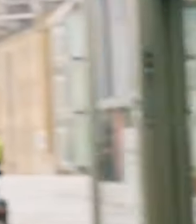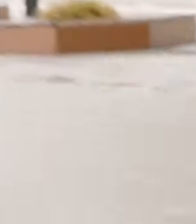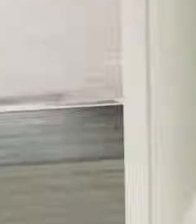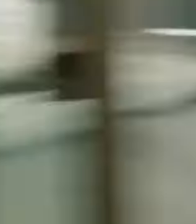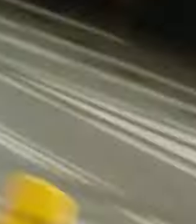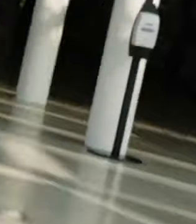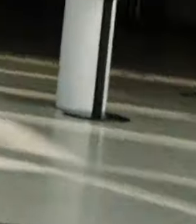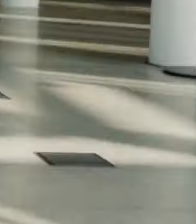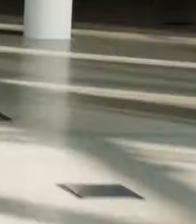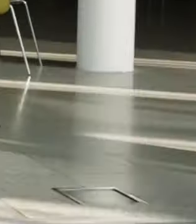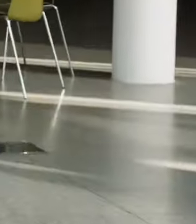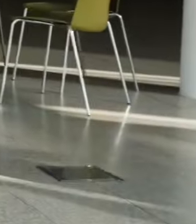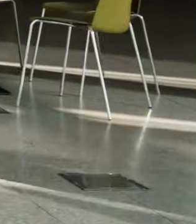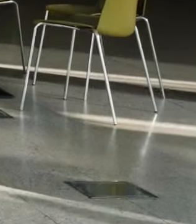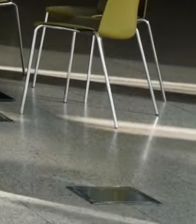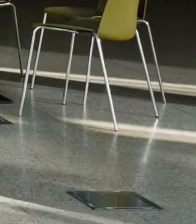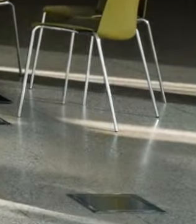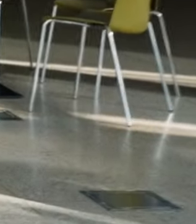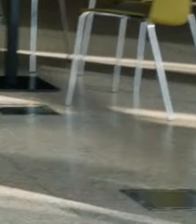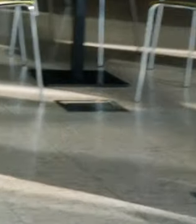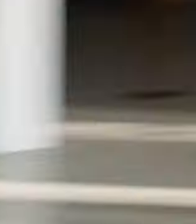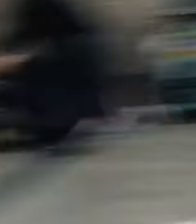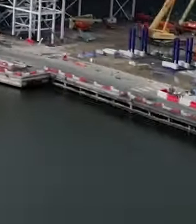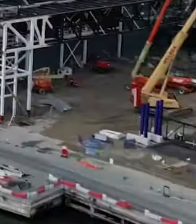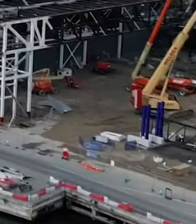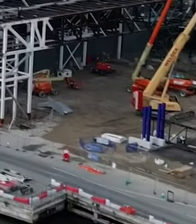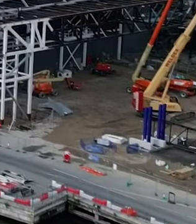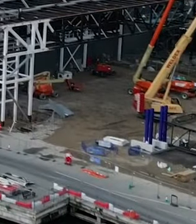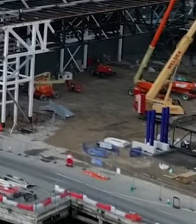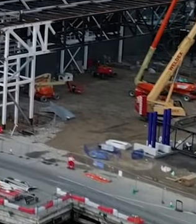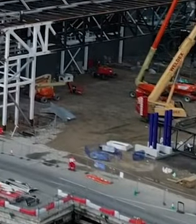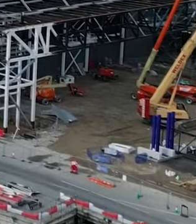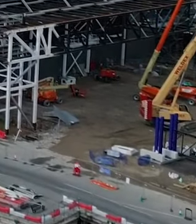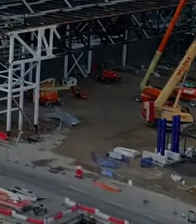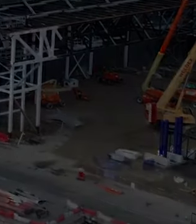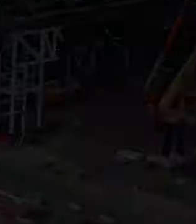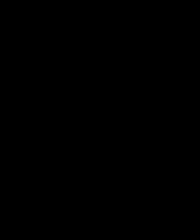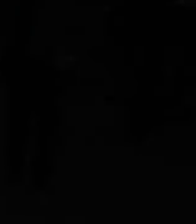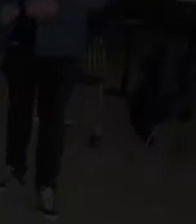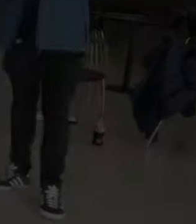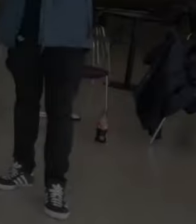In. Disability.